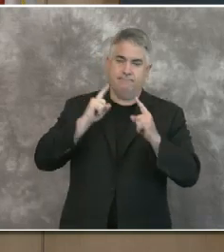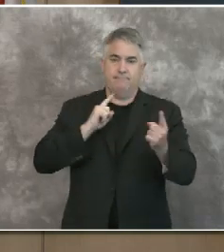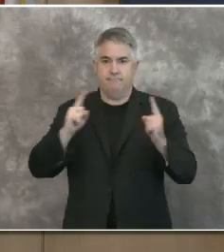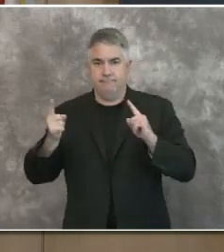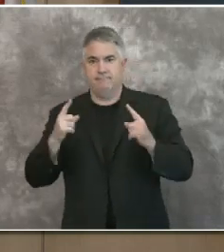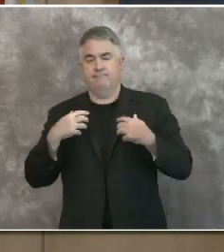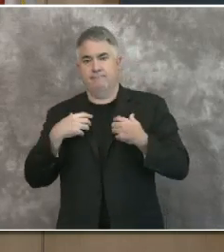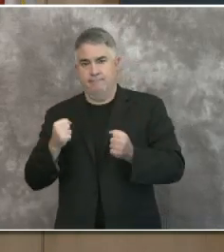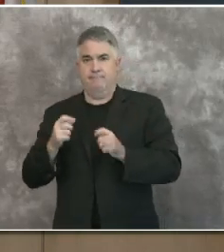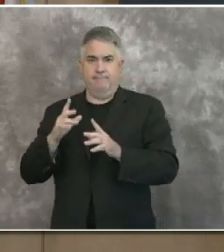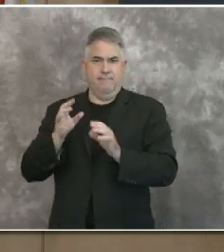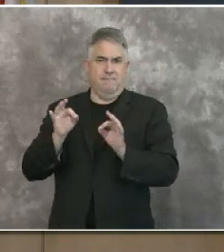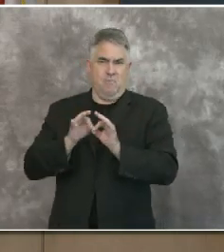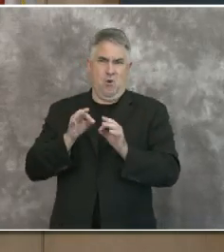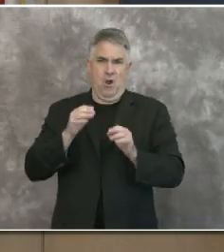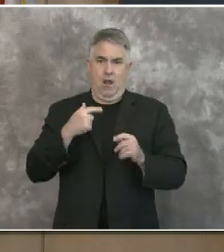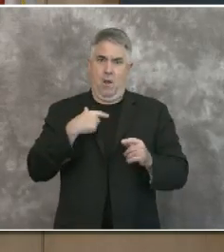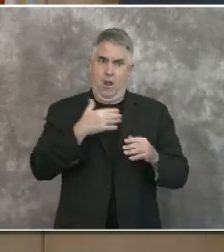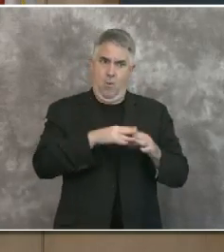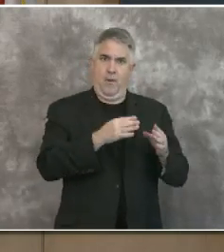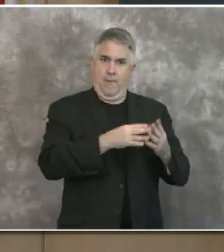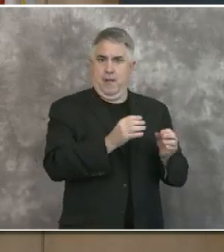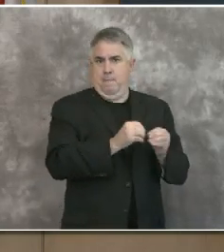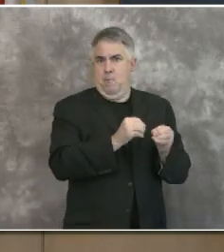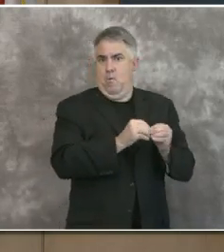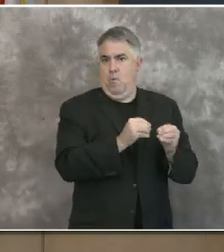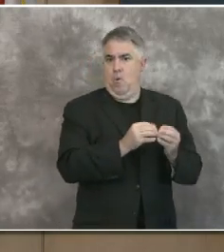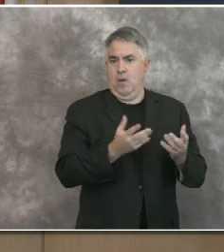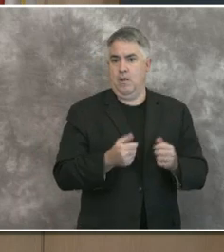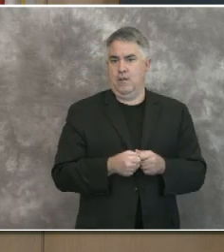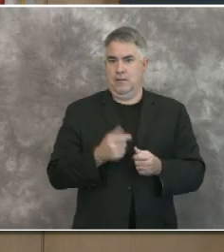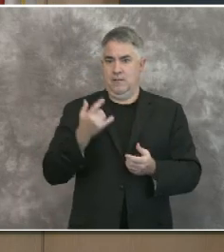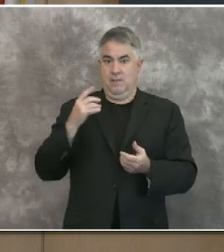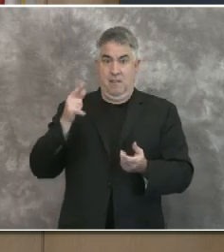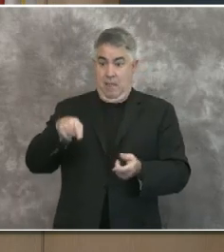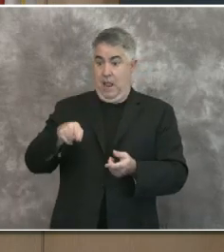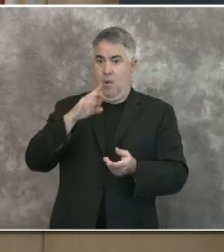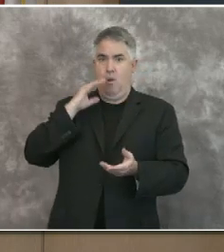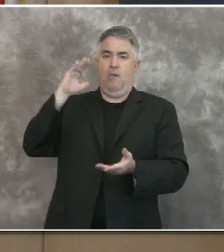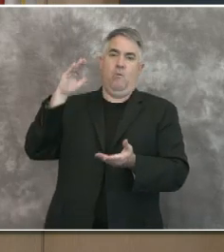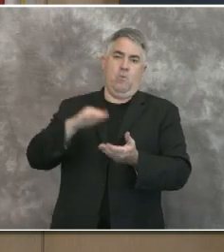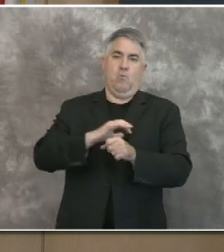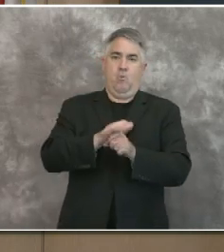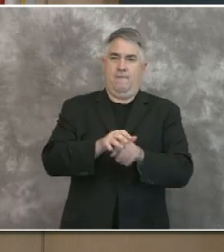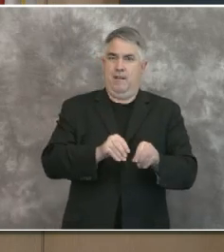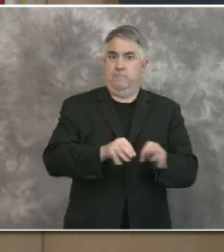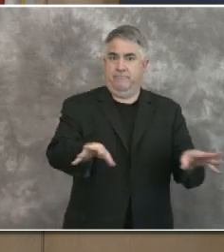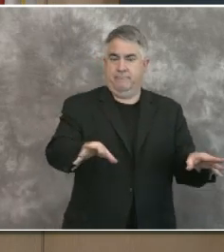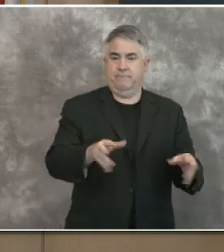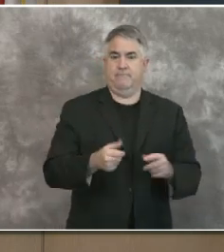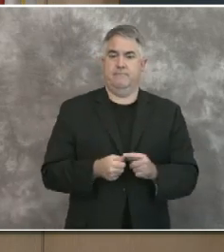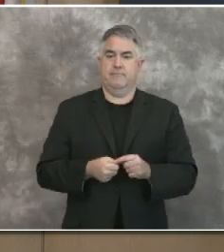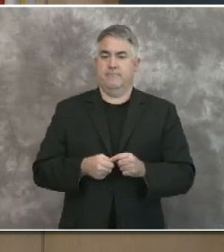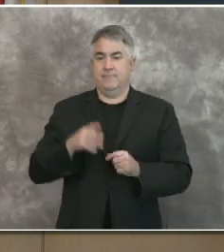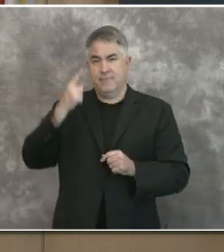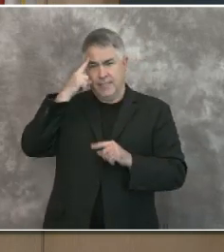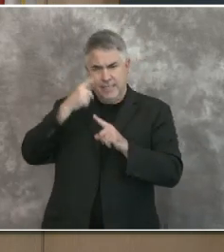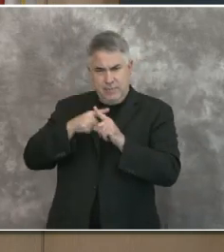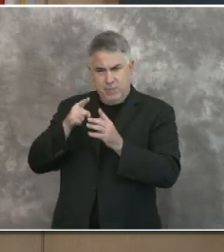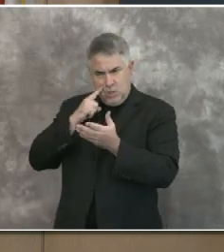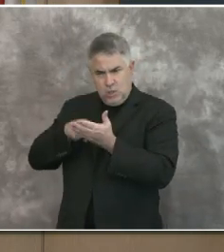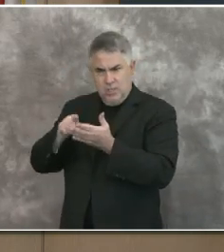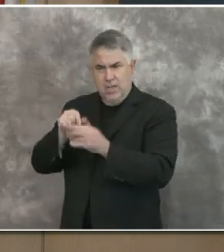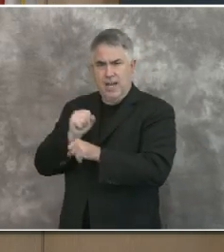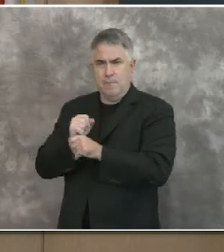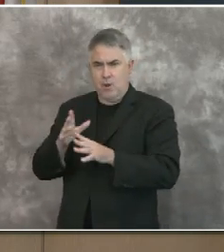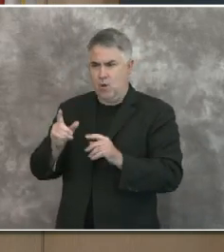to the things we know that will stop the spread as we get out more. Those are things like face coverings, temperature checks, hygiene, and physical